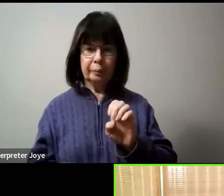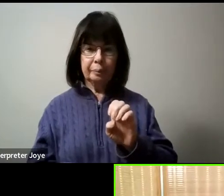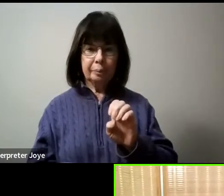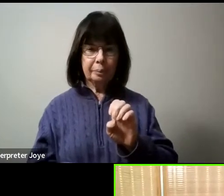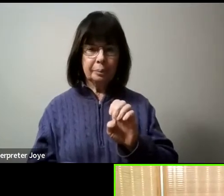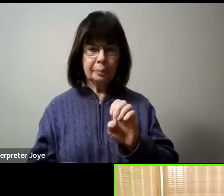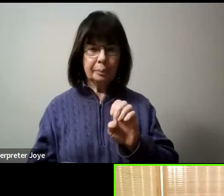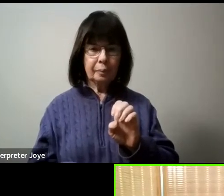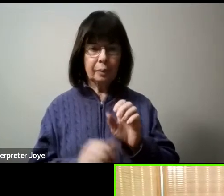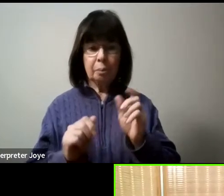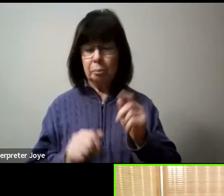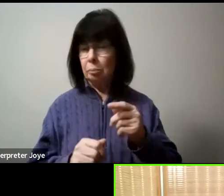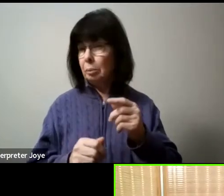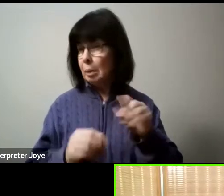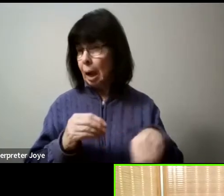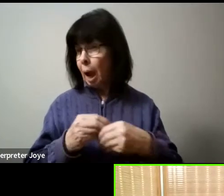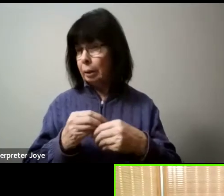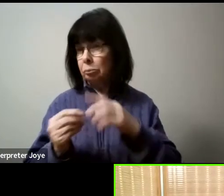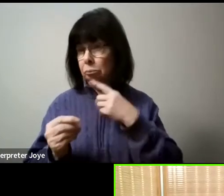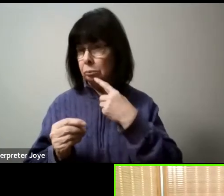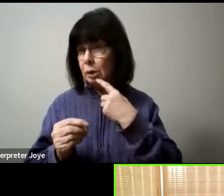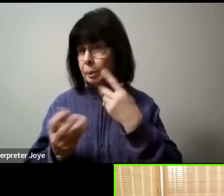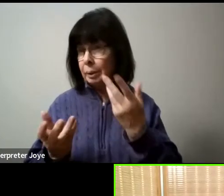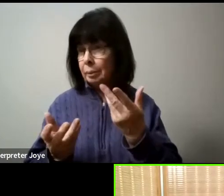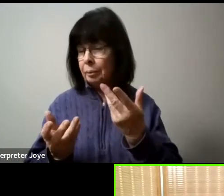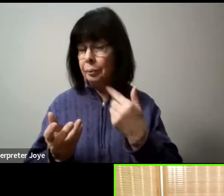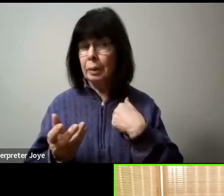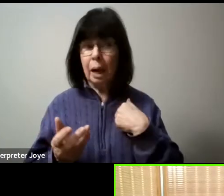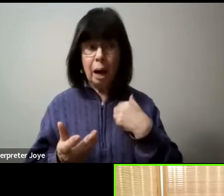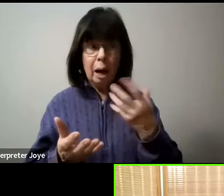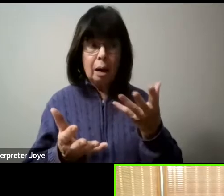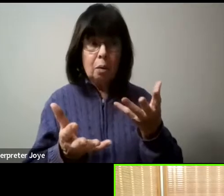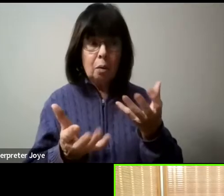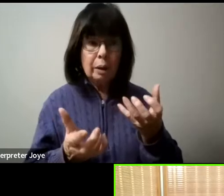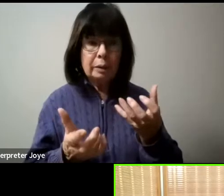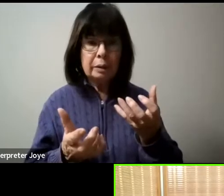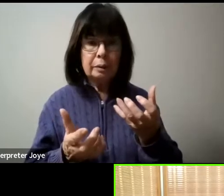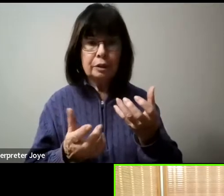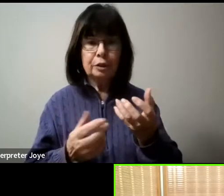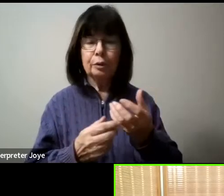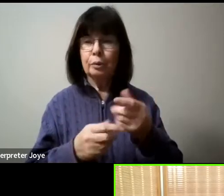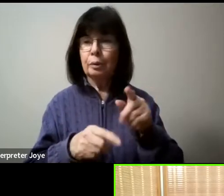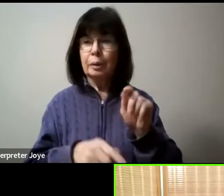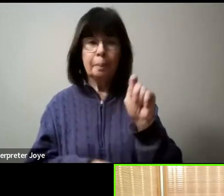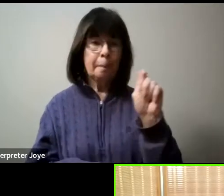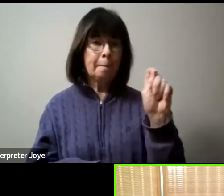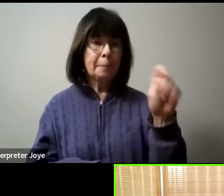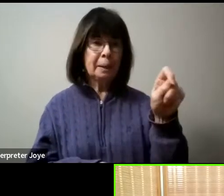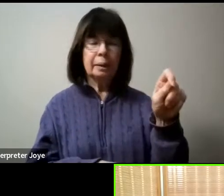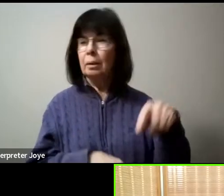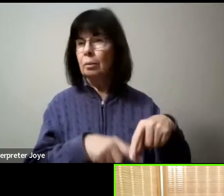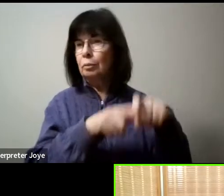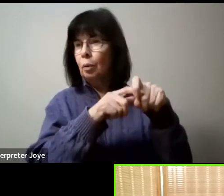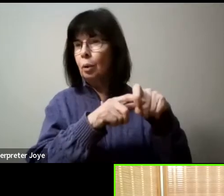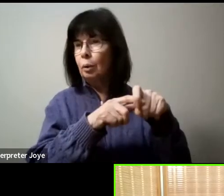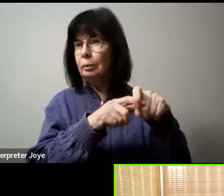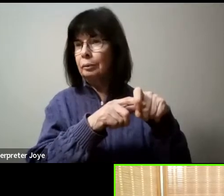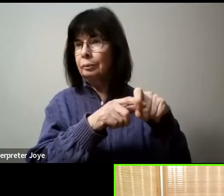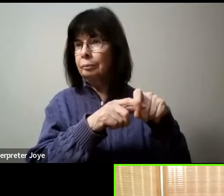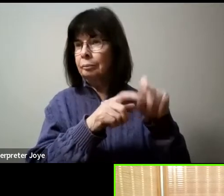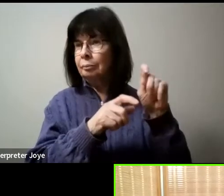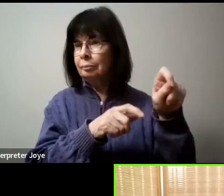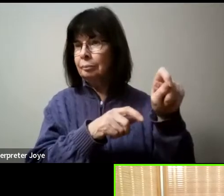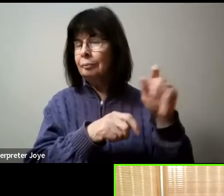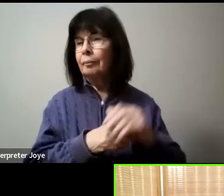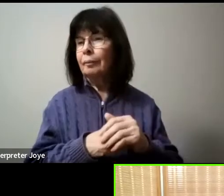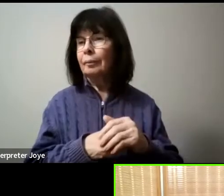possibly chiming in. I want to put a pin in this for us, because I think that this